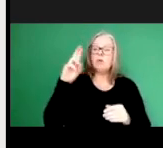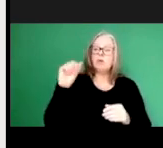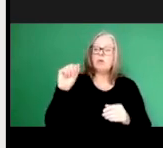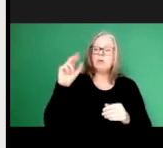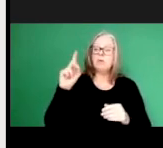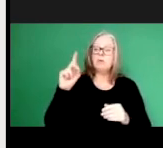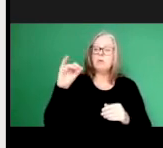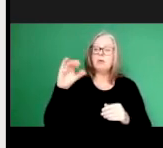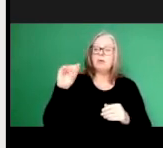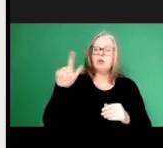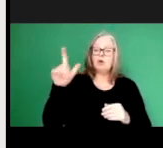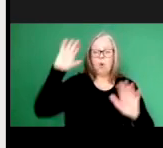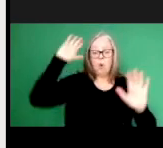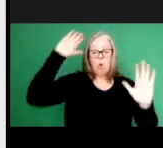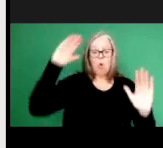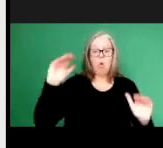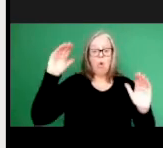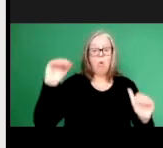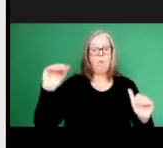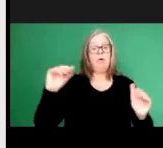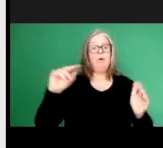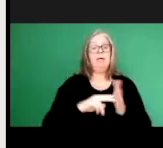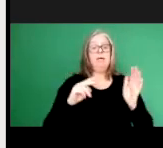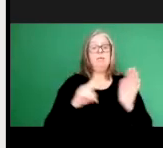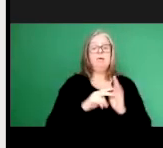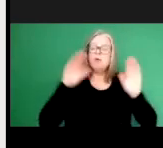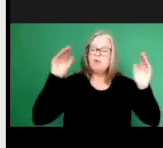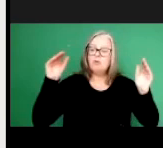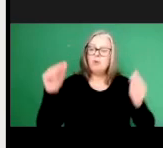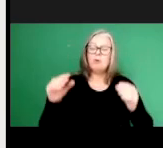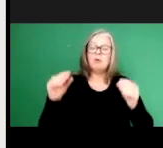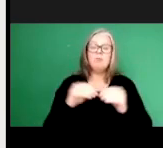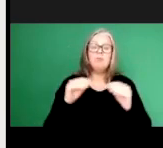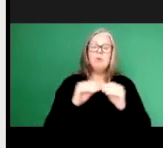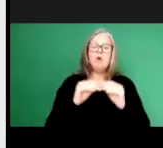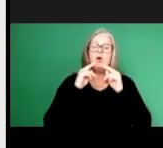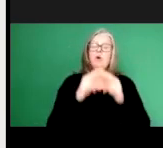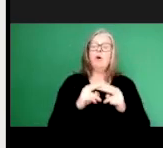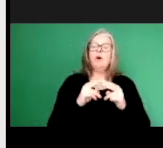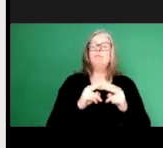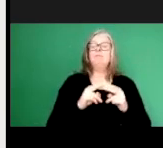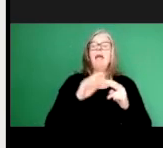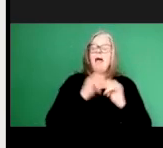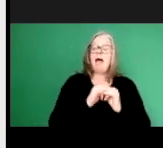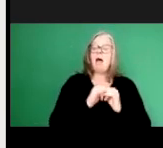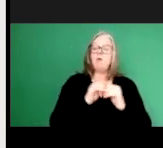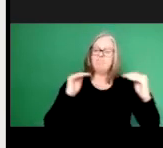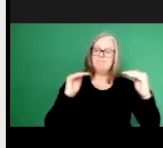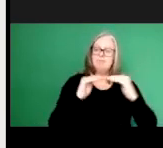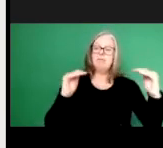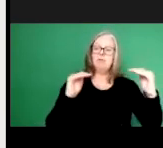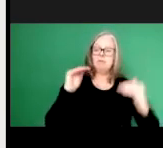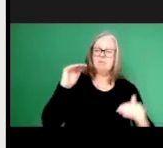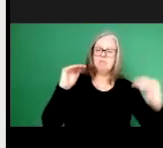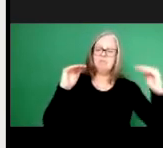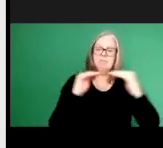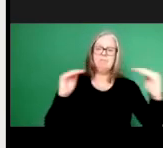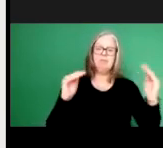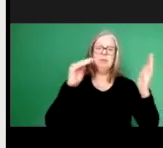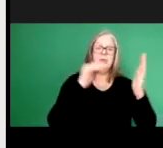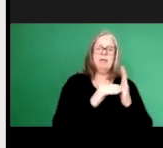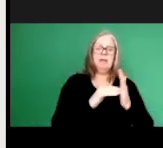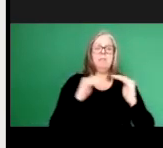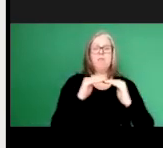thinking about restorative environmental justice, and the anchor organization is Uprose in New York City. So